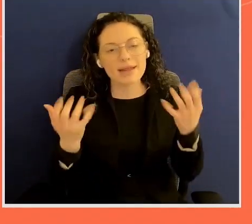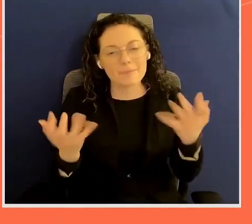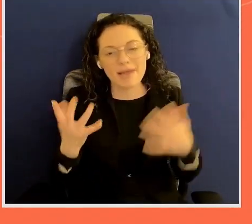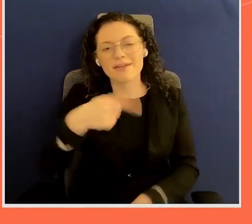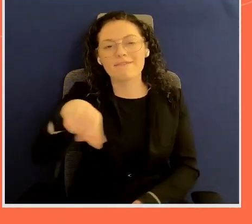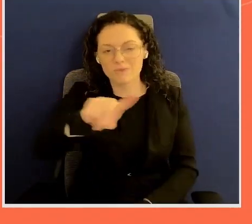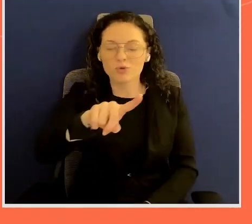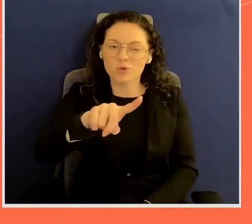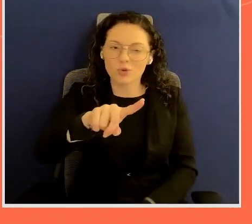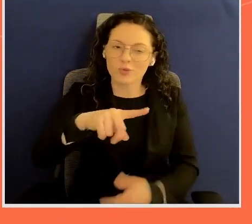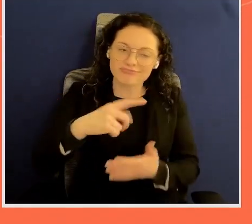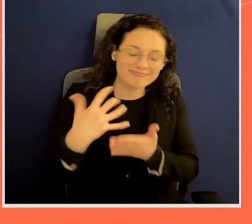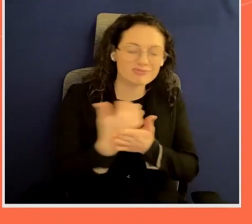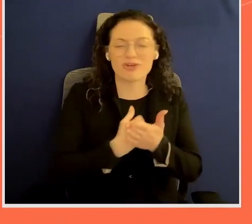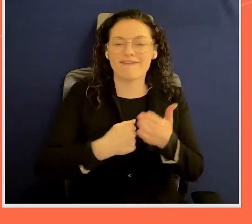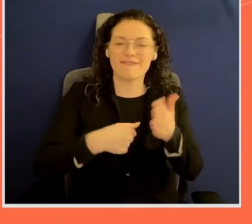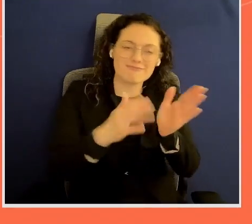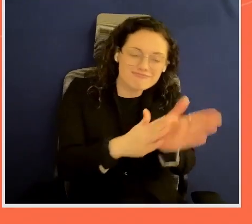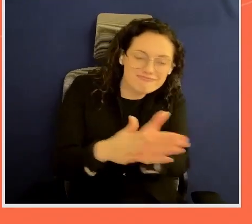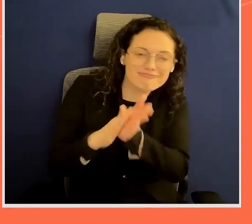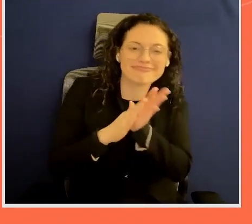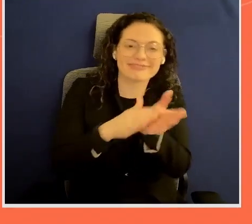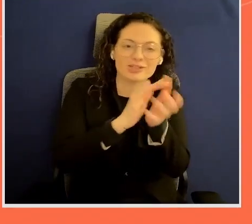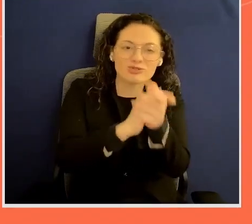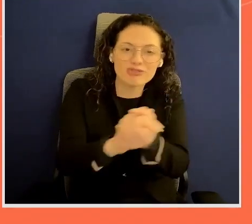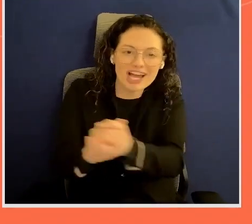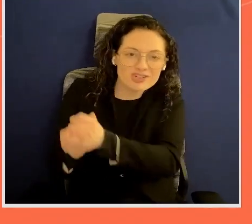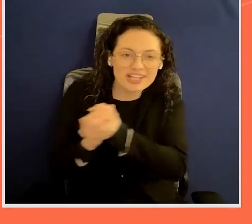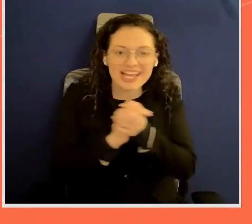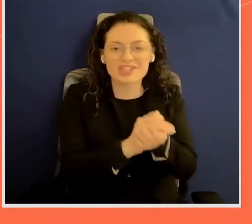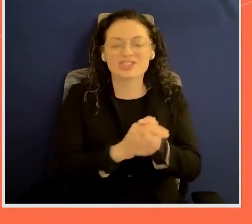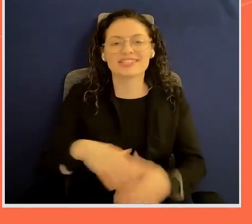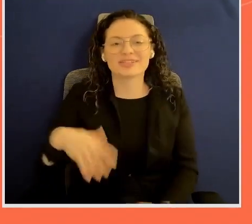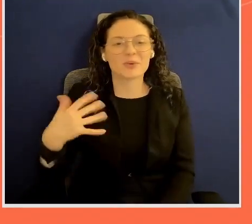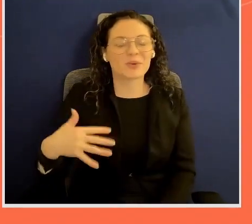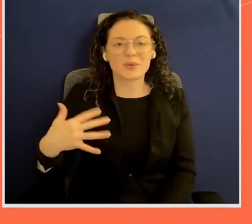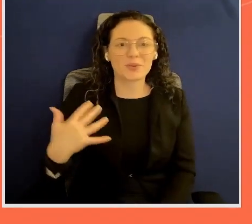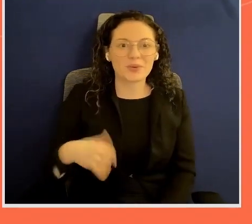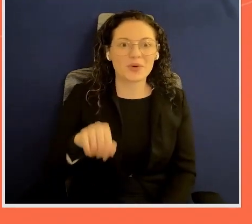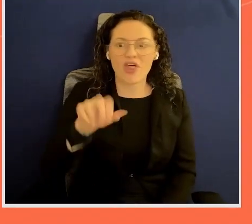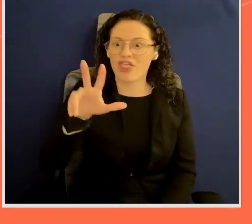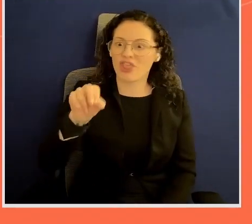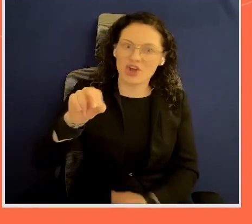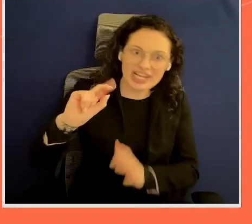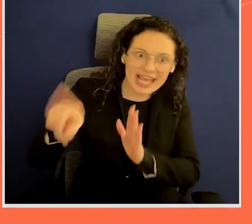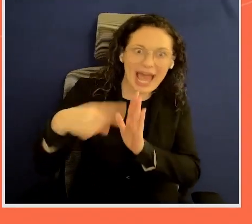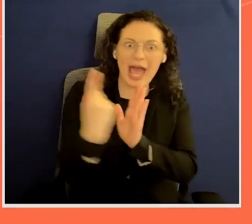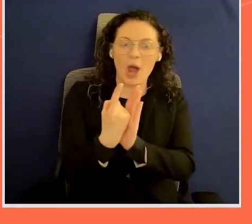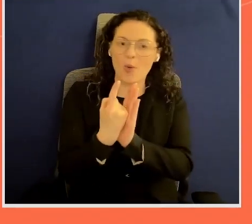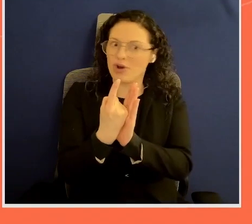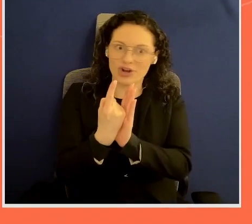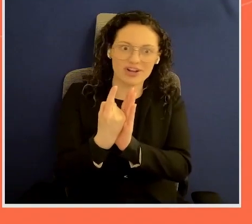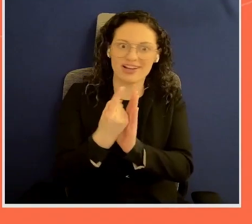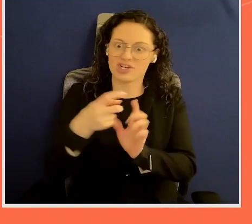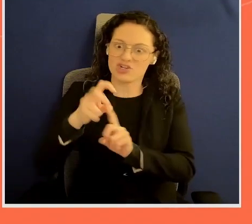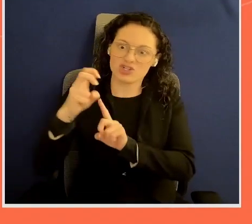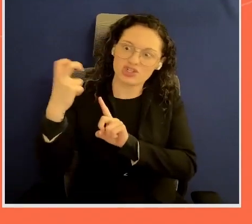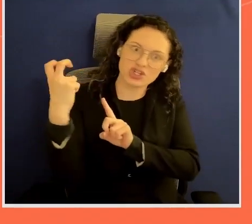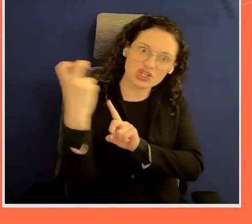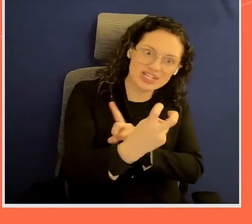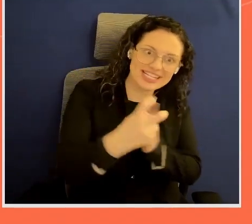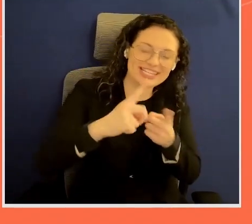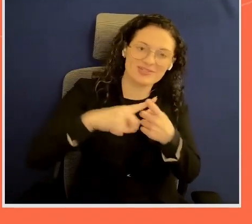on small island developing states. Humankind has more recently grasped a deeper appreciation